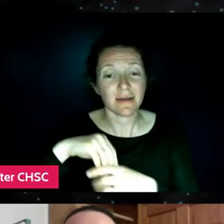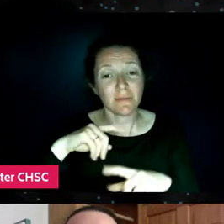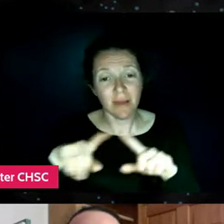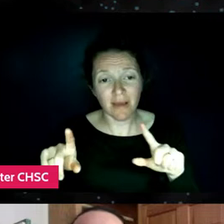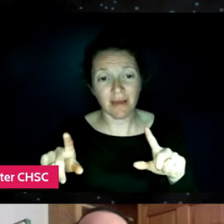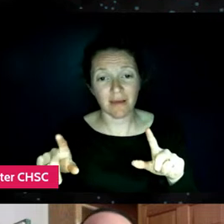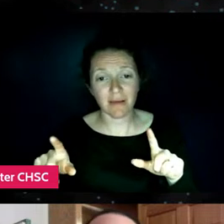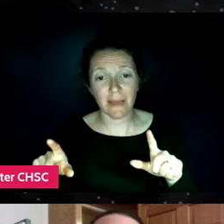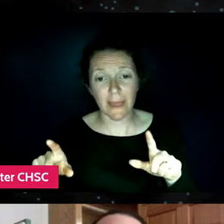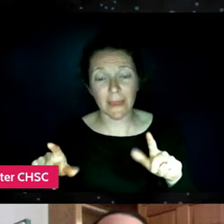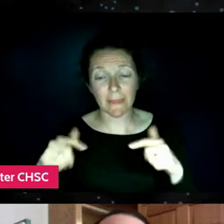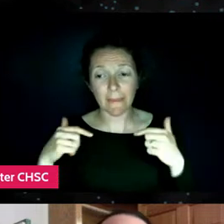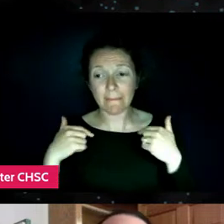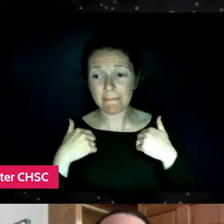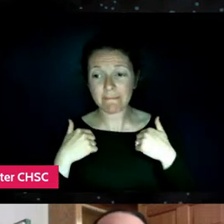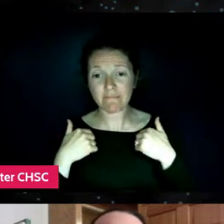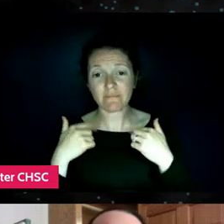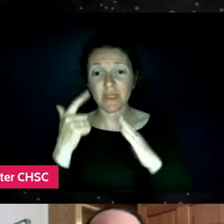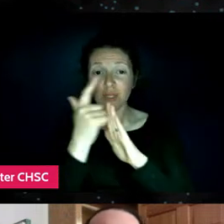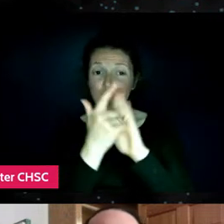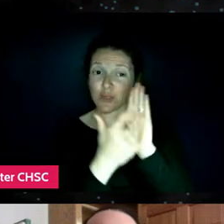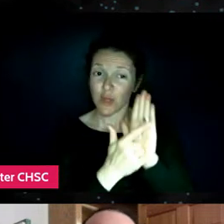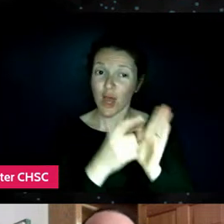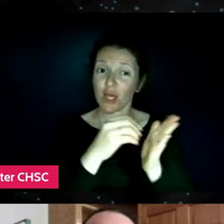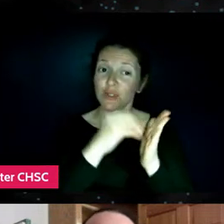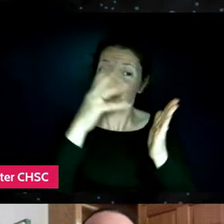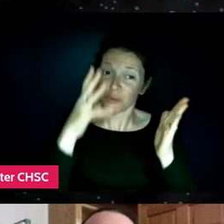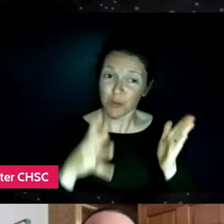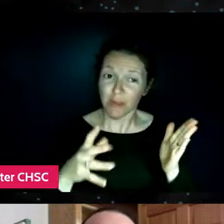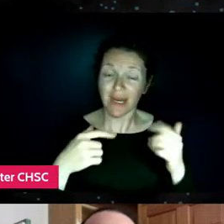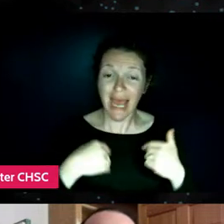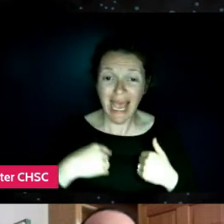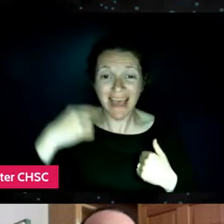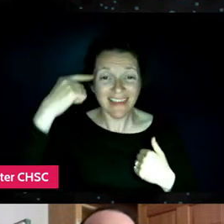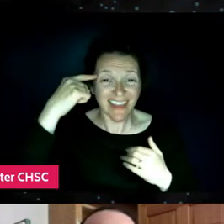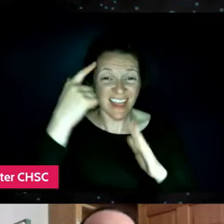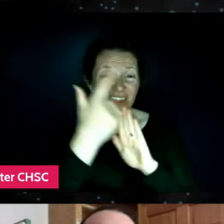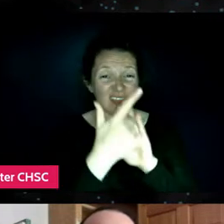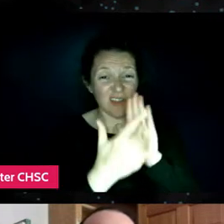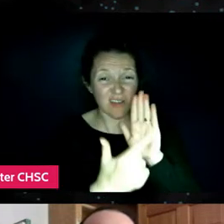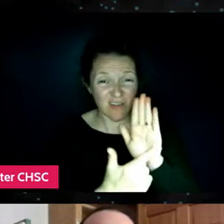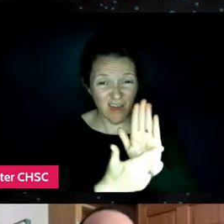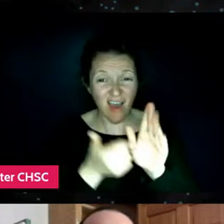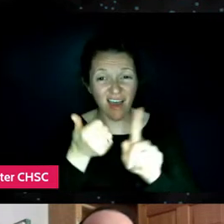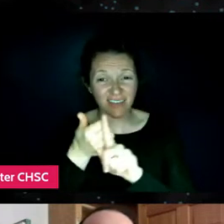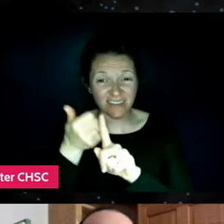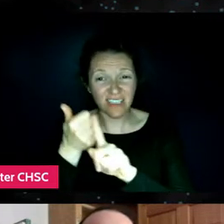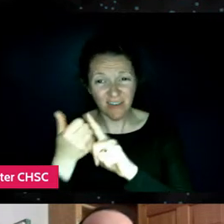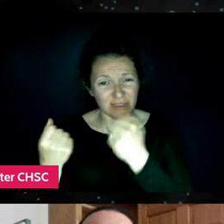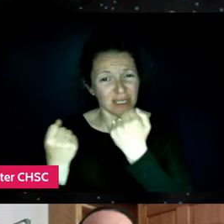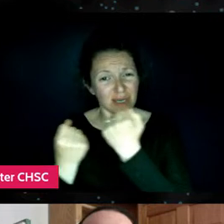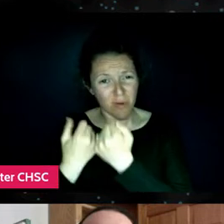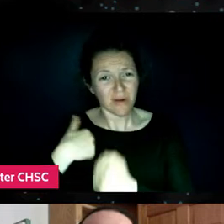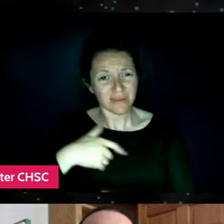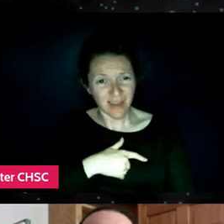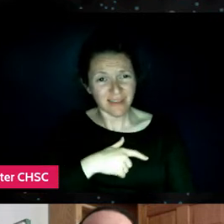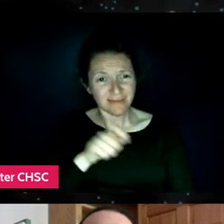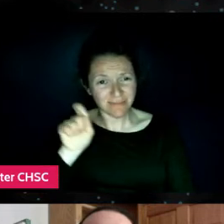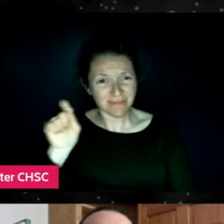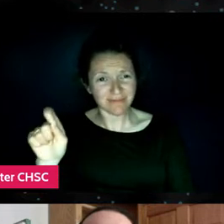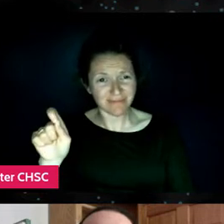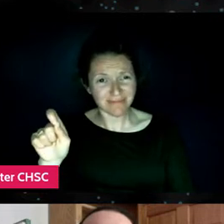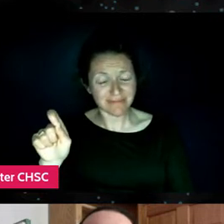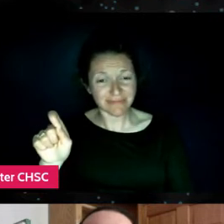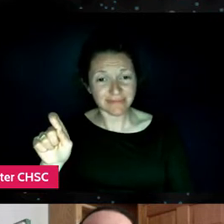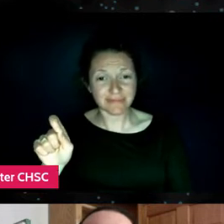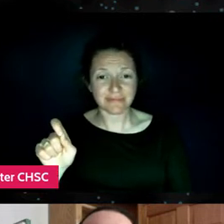as a law student, I think the law is pretty firmly on our side. Now, we should keep in mind